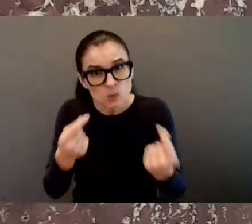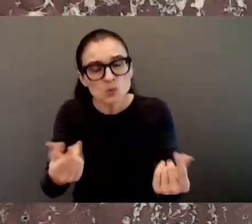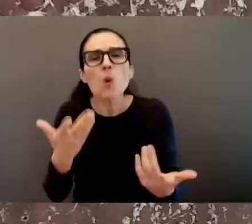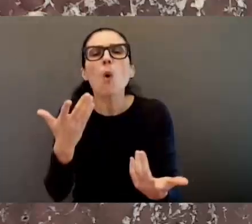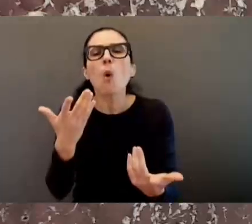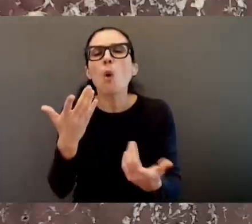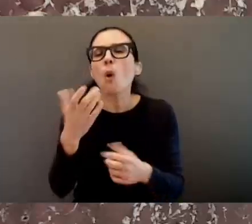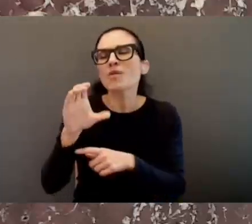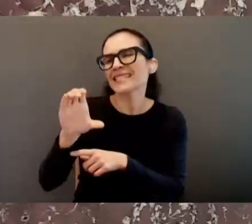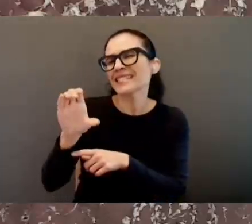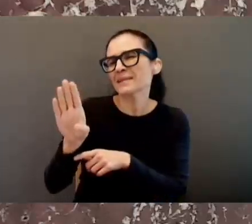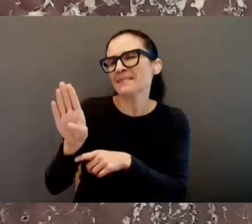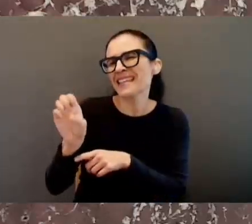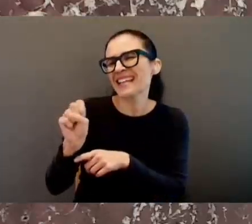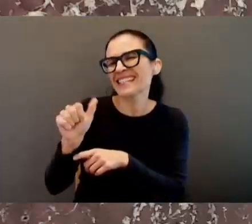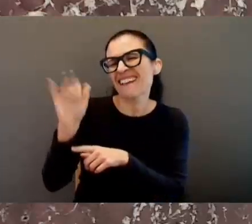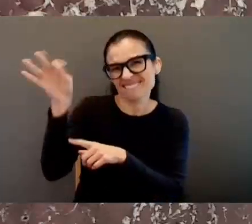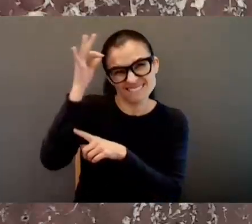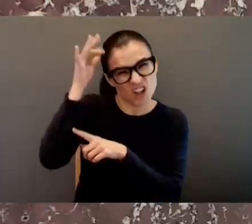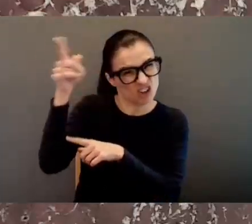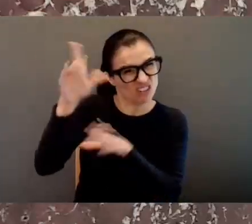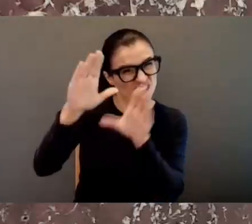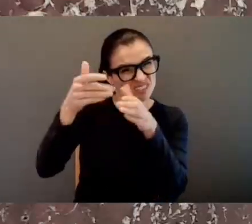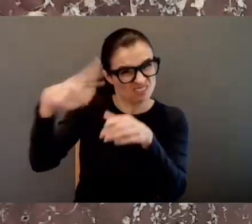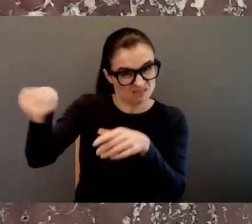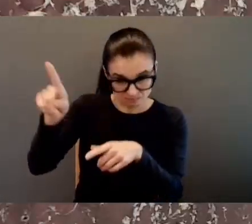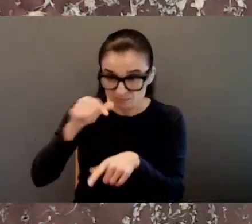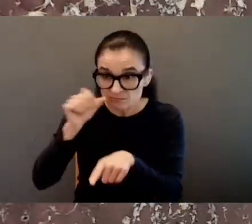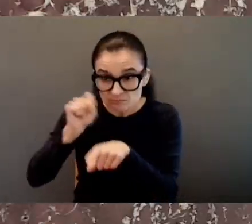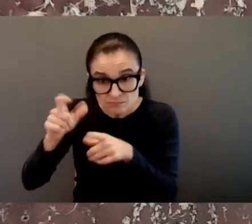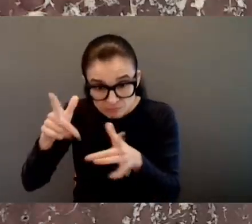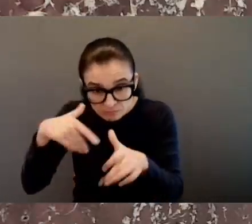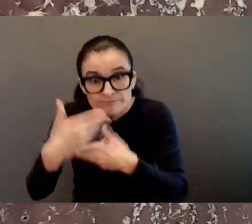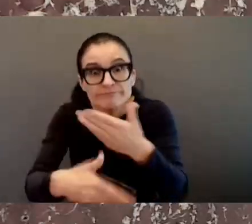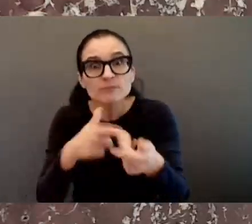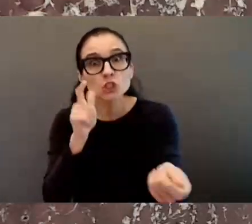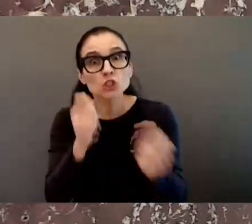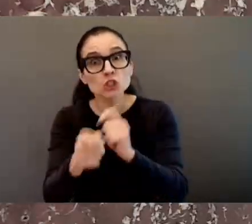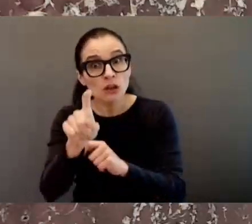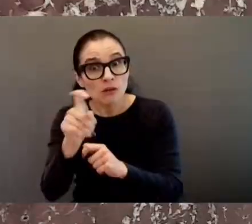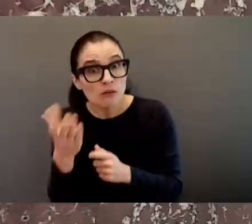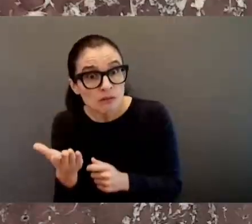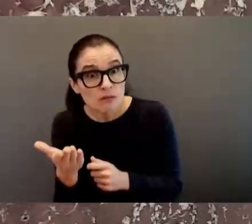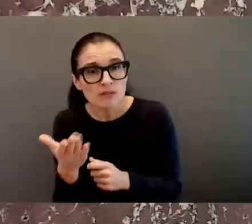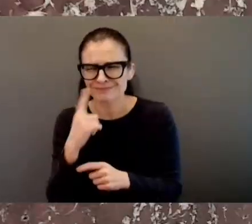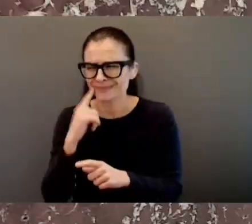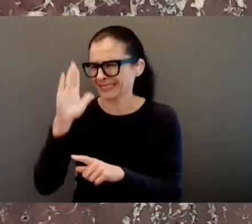to ever-growing extortion issues in British Columbia. We hear about